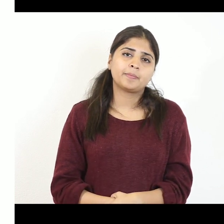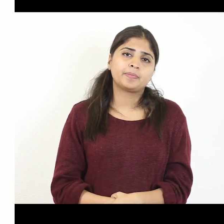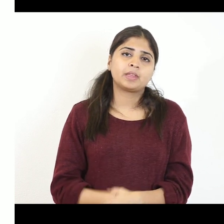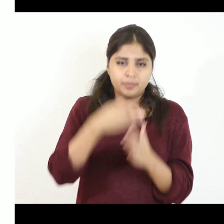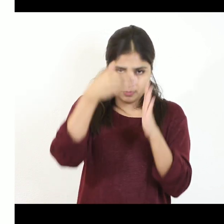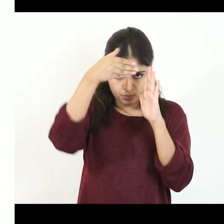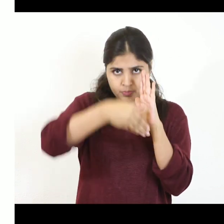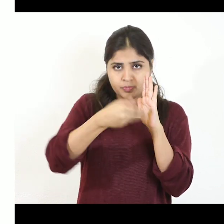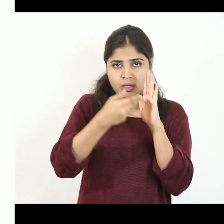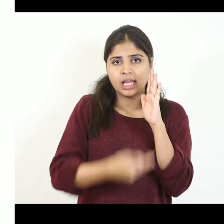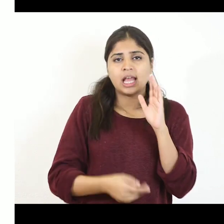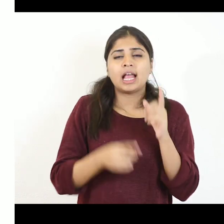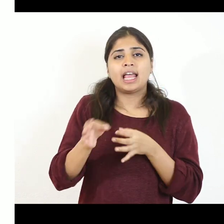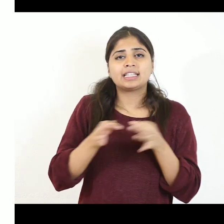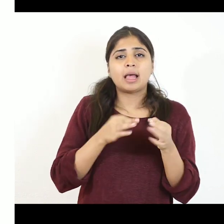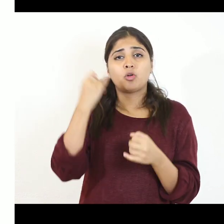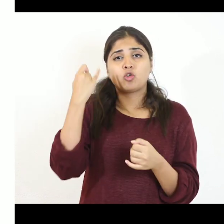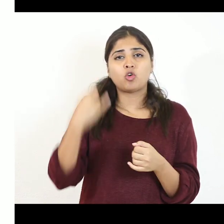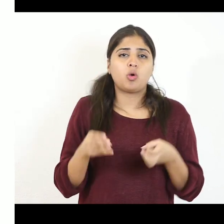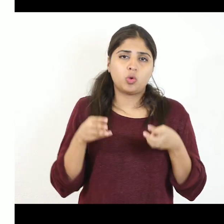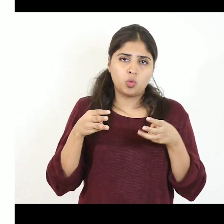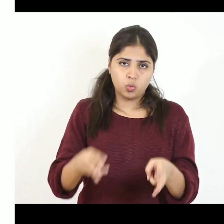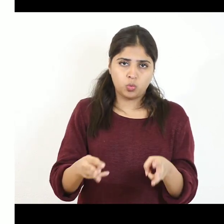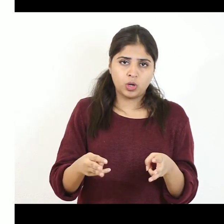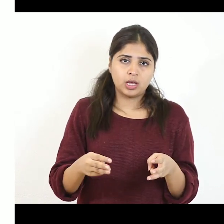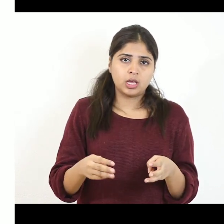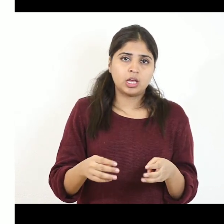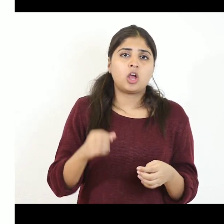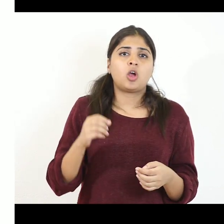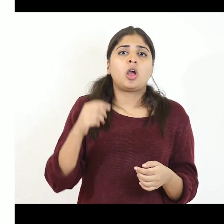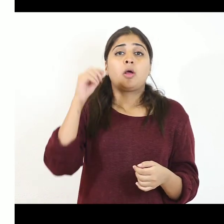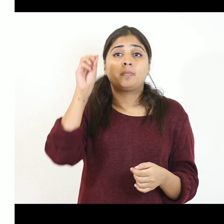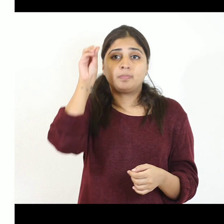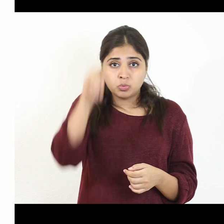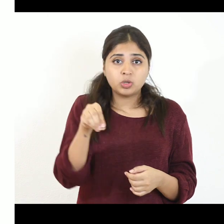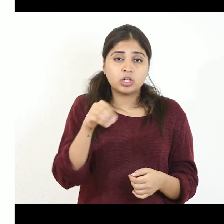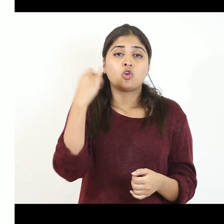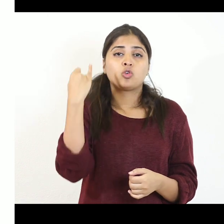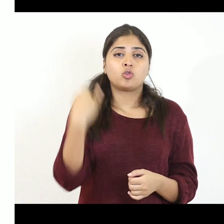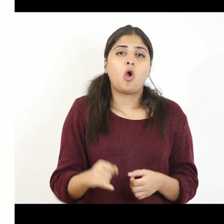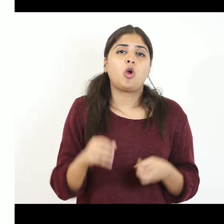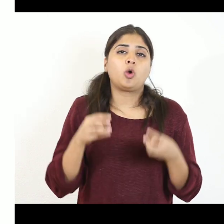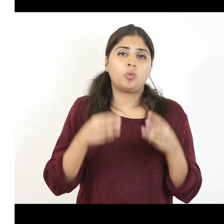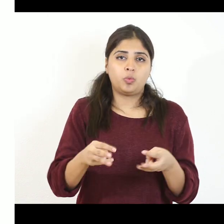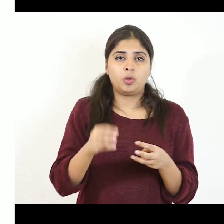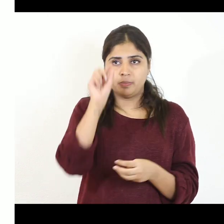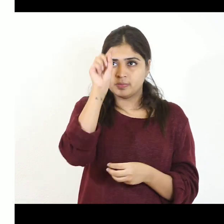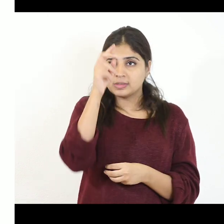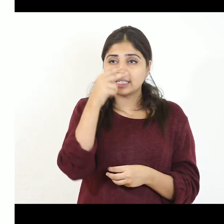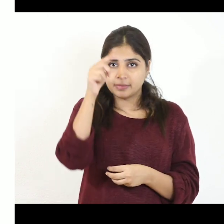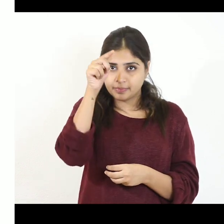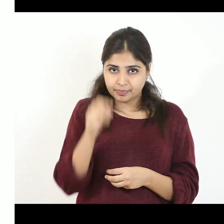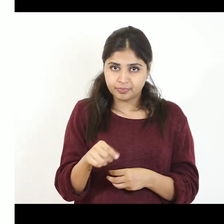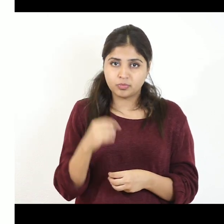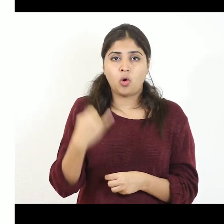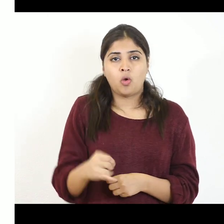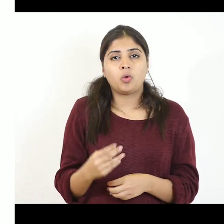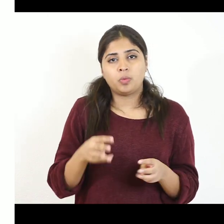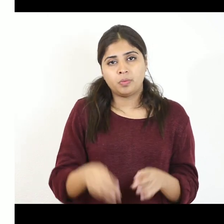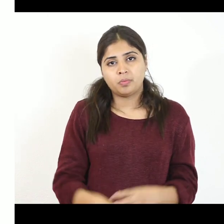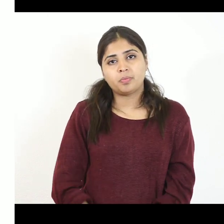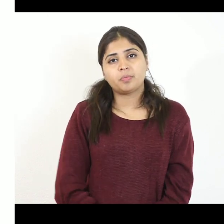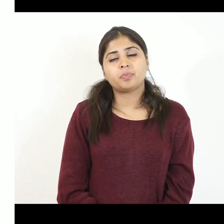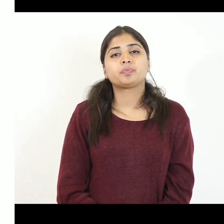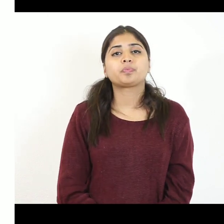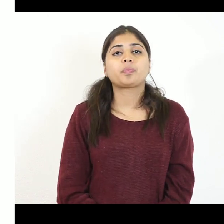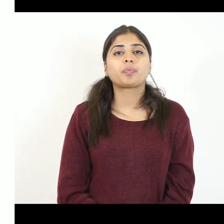ways to enter company and contacts for residential customers. The correct way to do